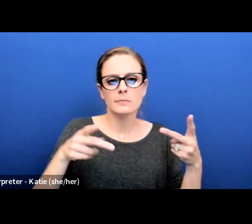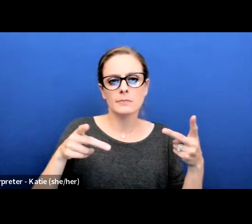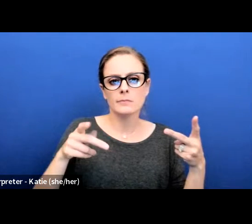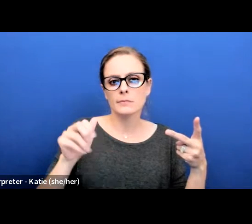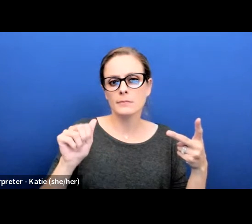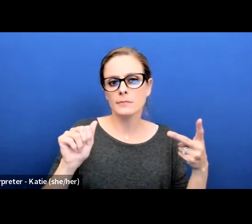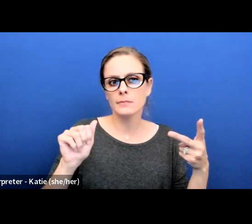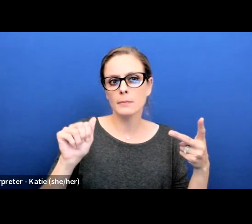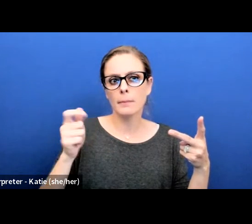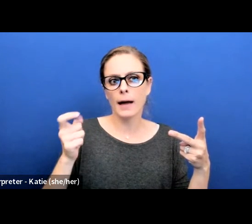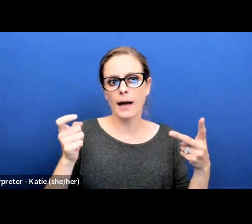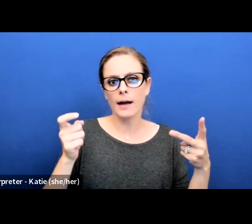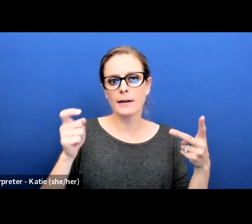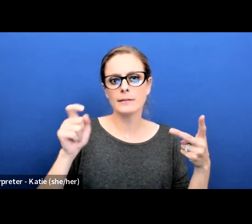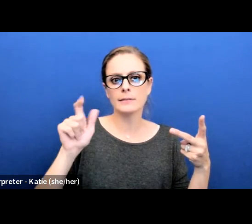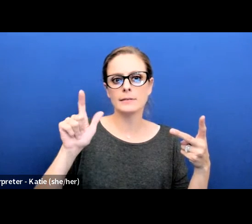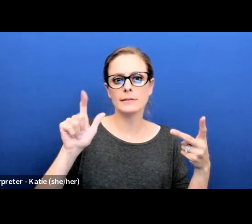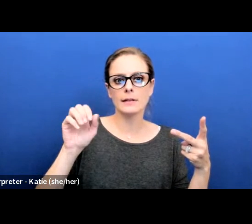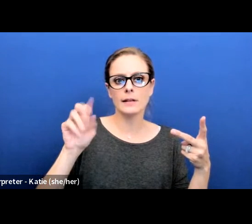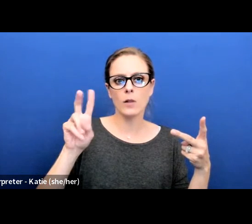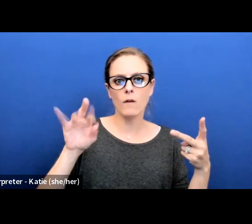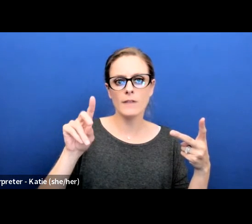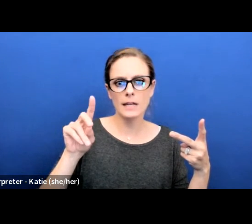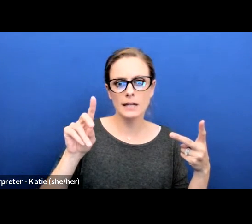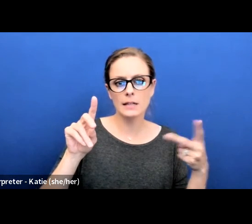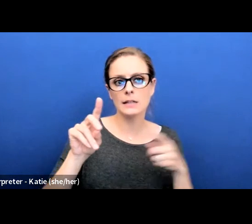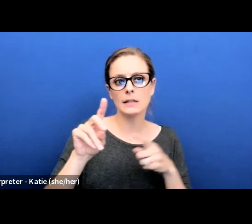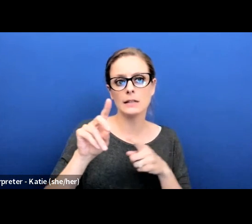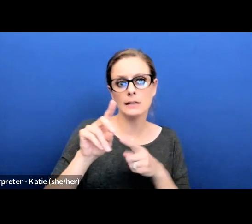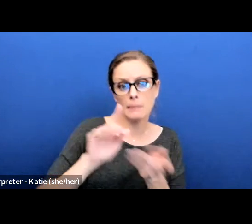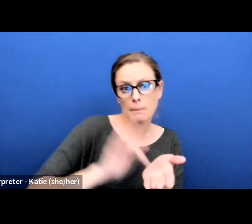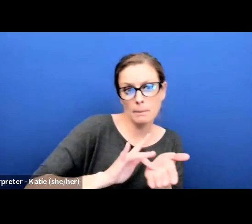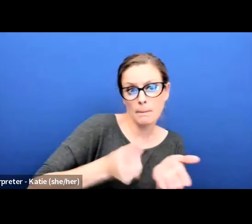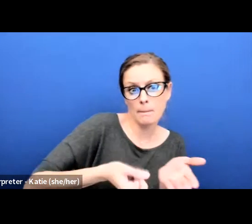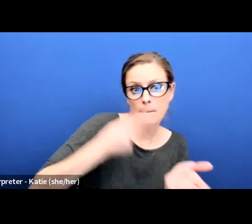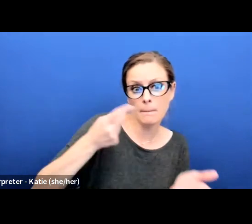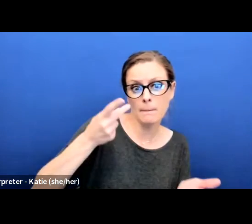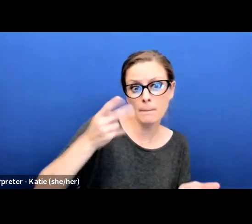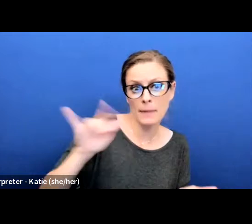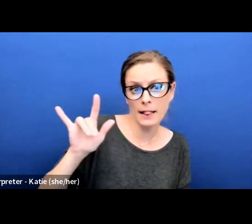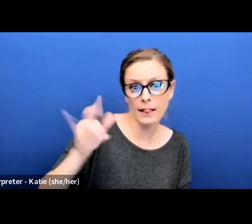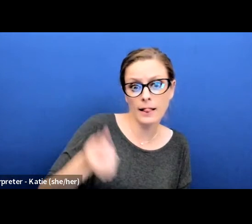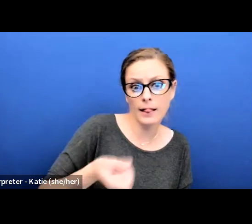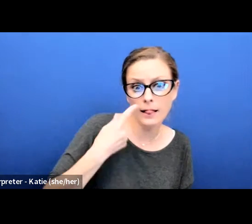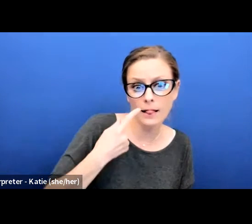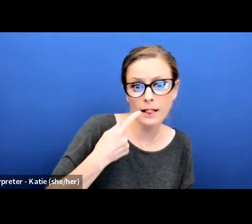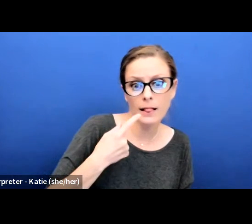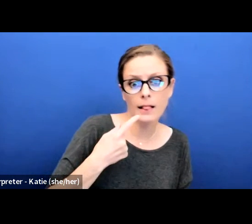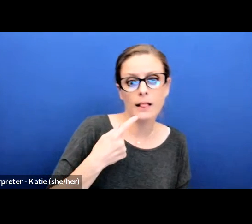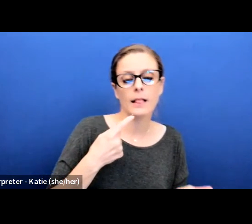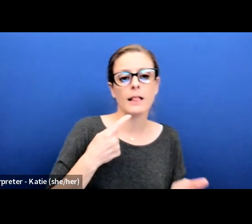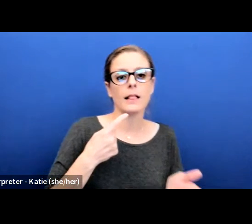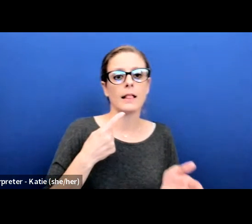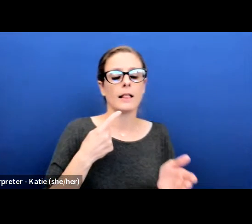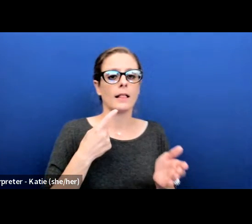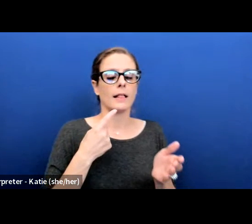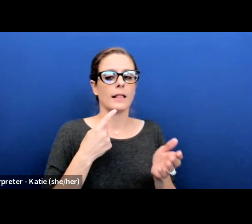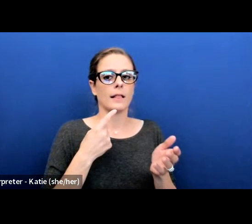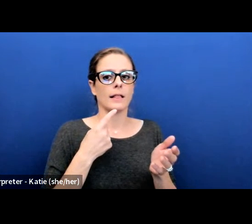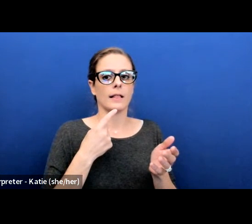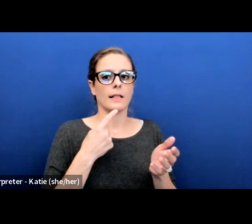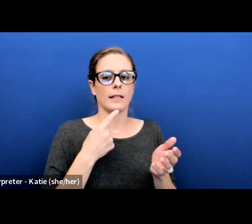the answer to be a pill that you can pop, where this may be, you know, less than a cold. And I